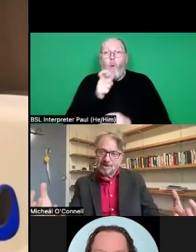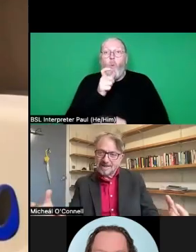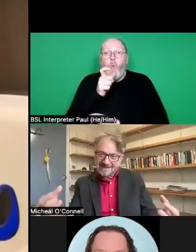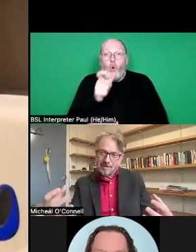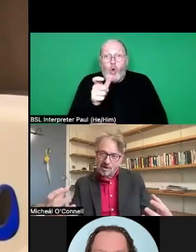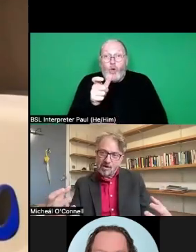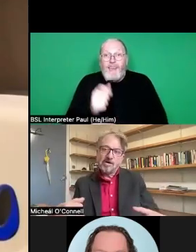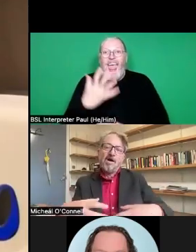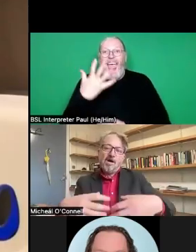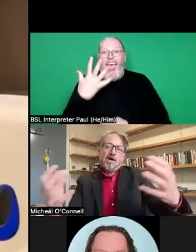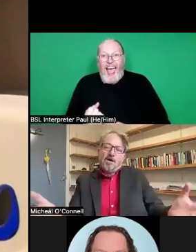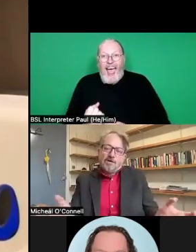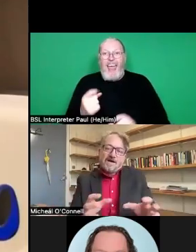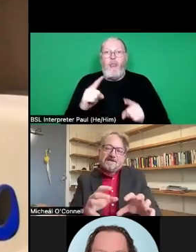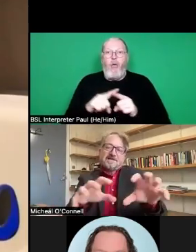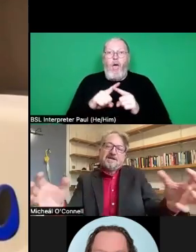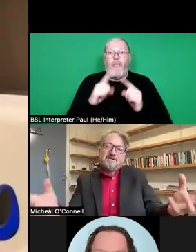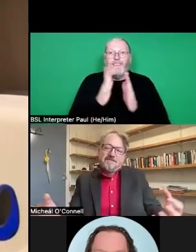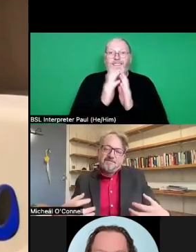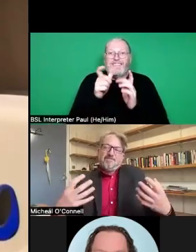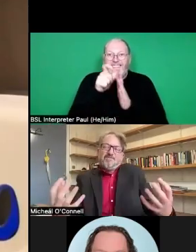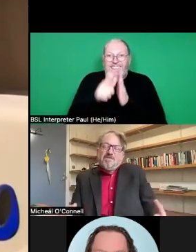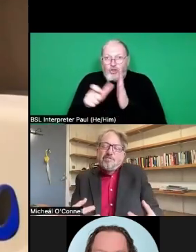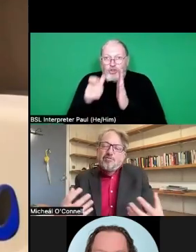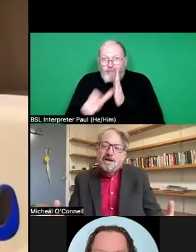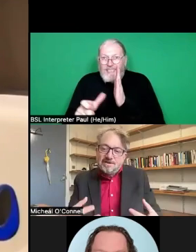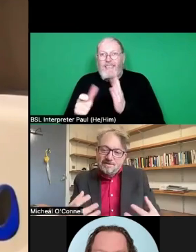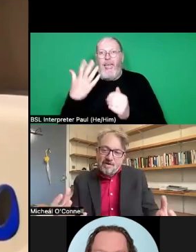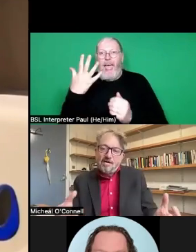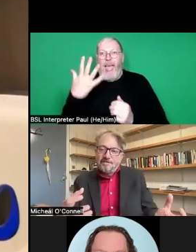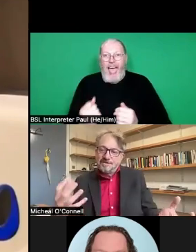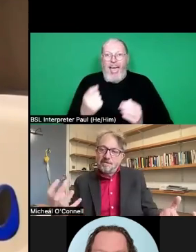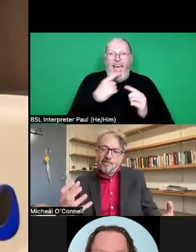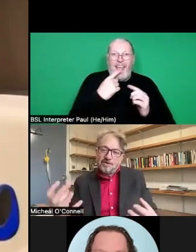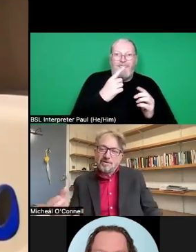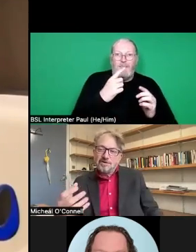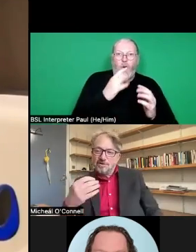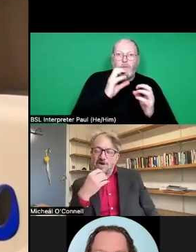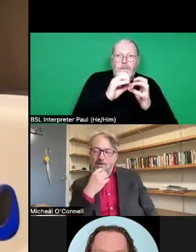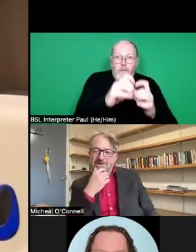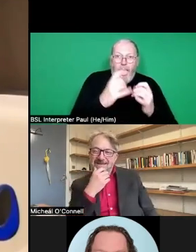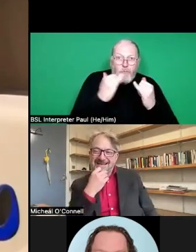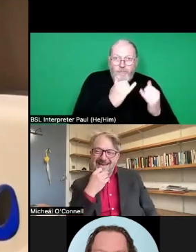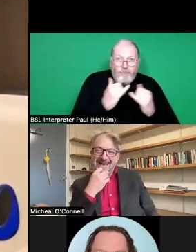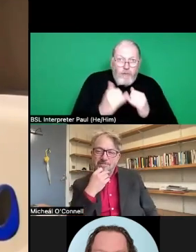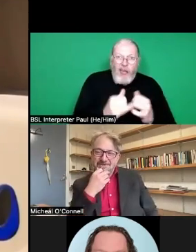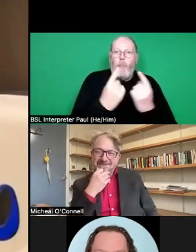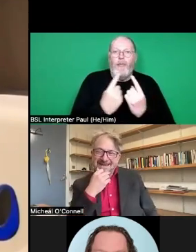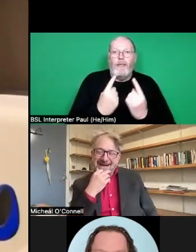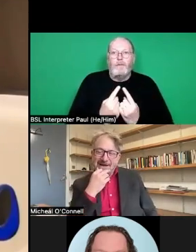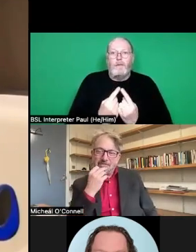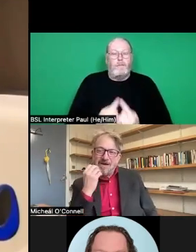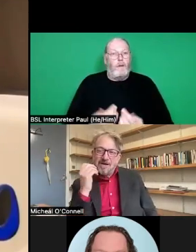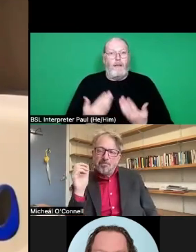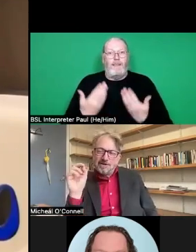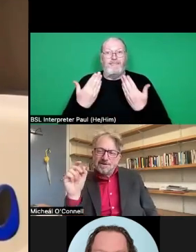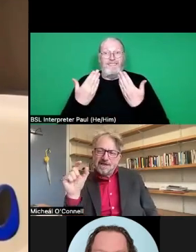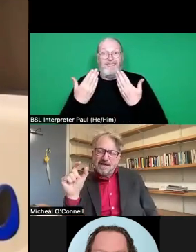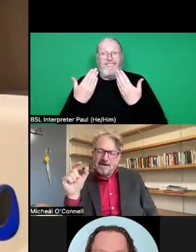and Grammarly came along. All of that is kind of preemptive of some of what you can do now with the LLMs.